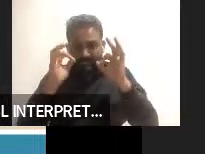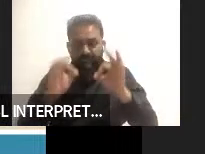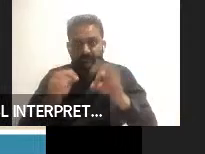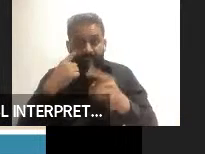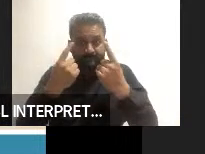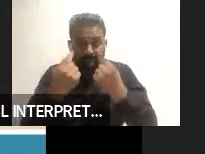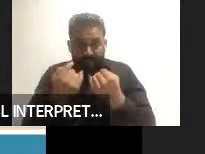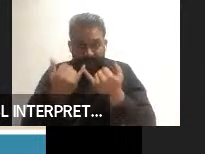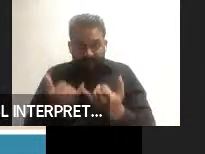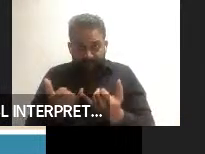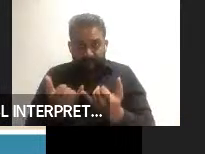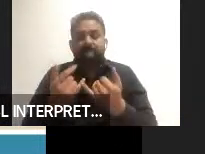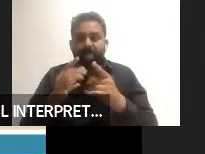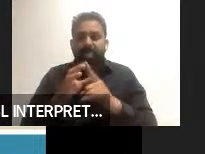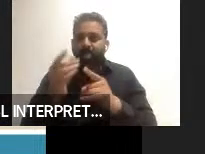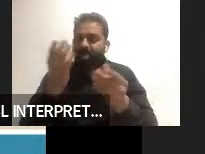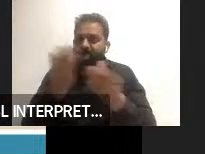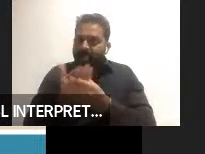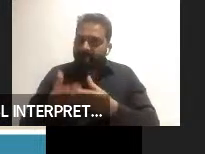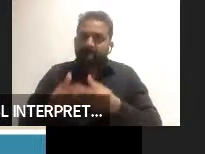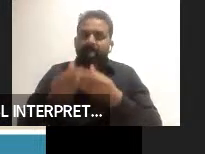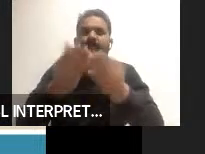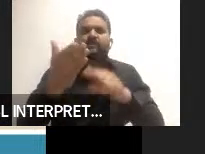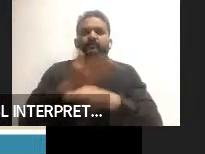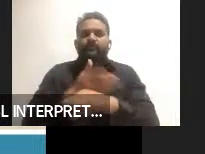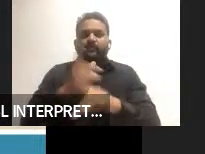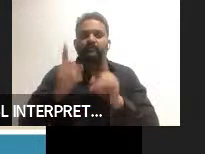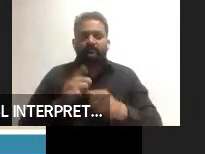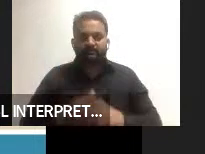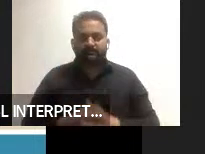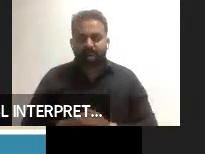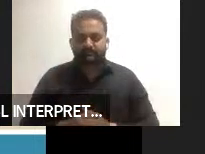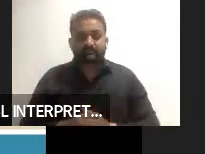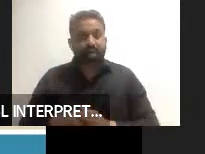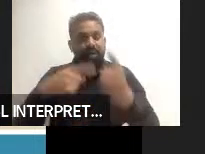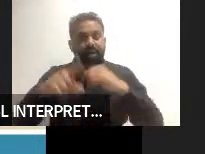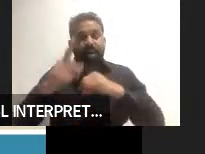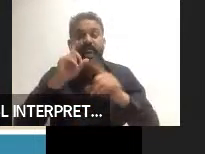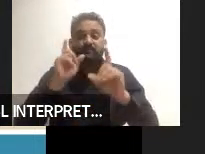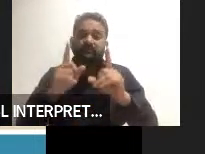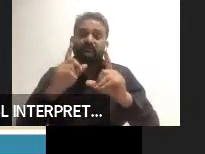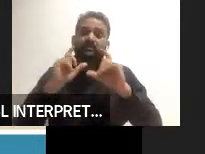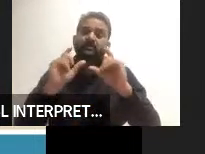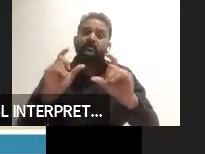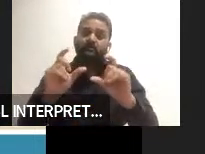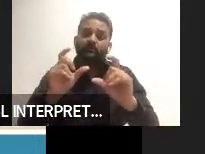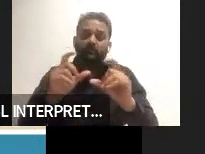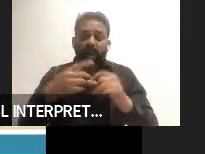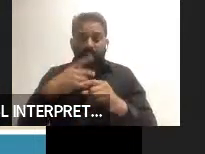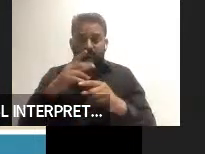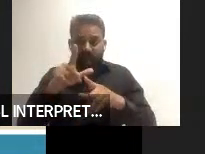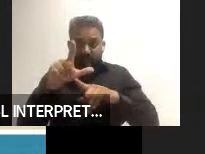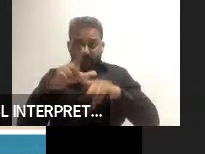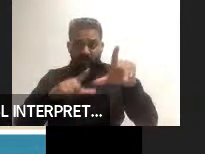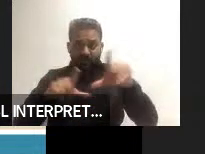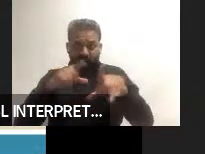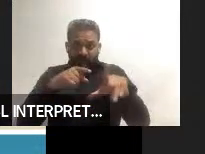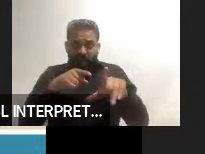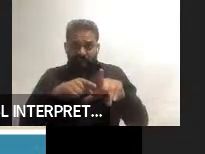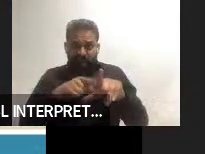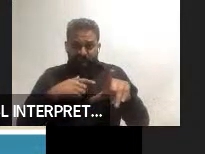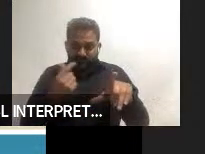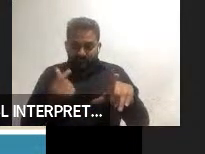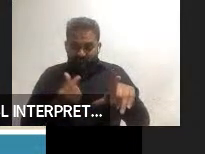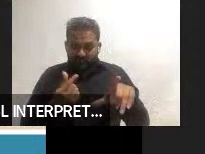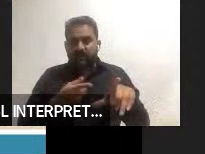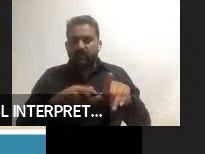now when you are submitting it. You should also be careful about the language which is used. You have